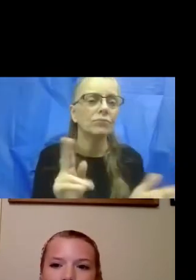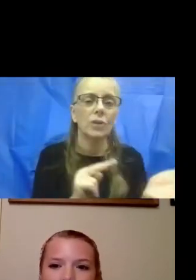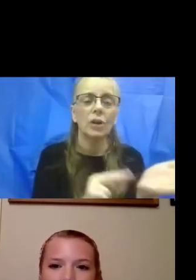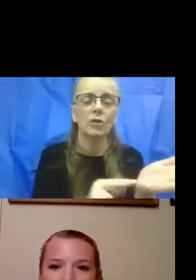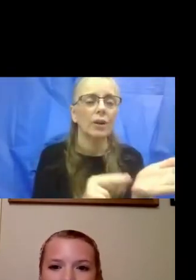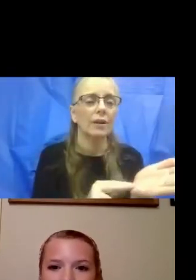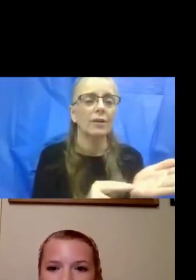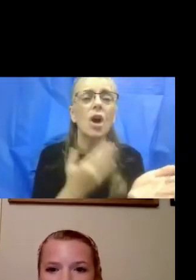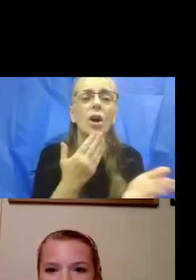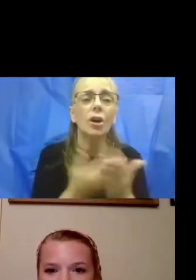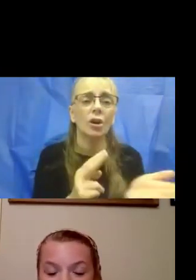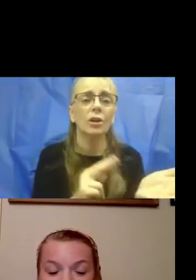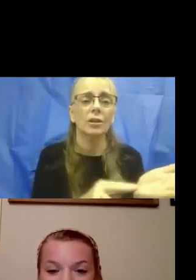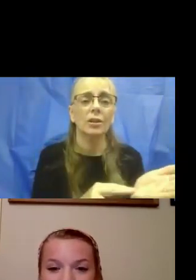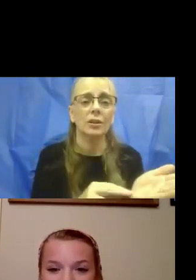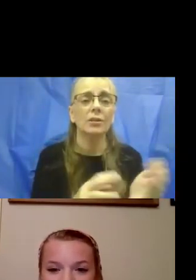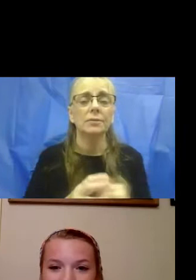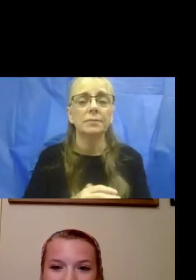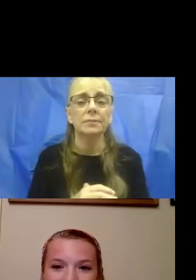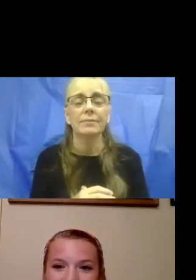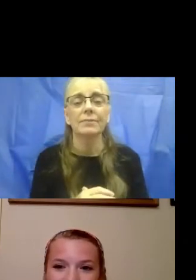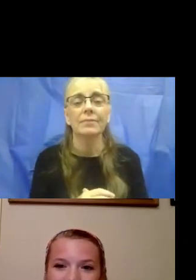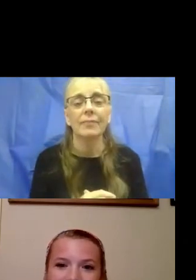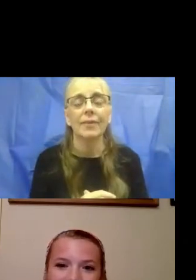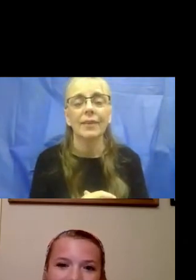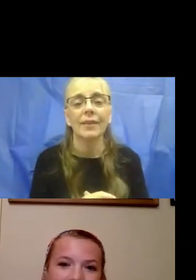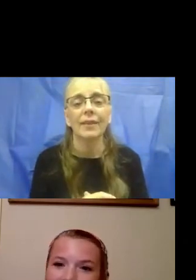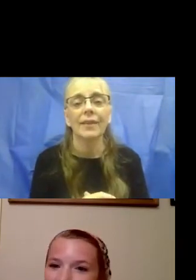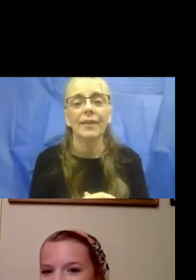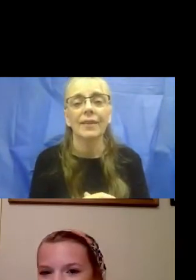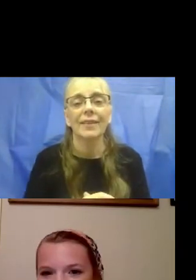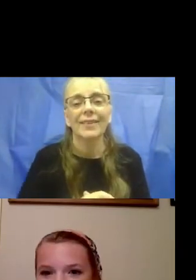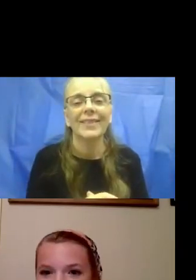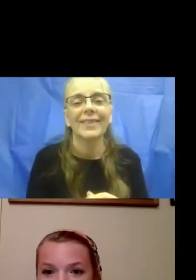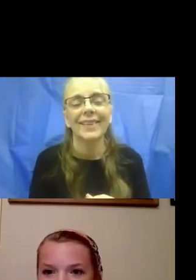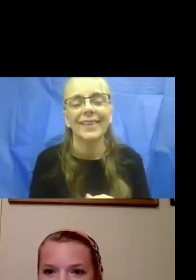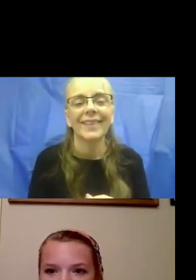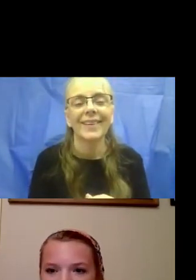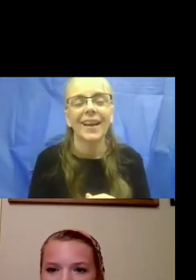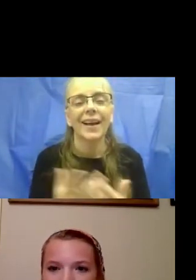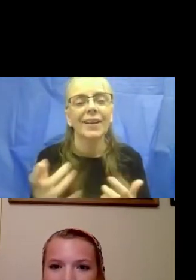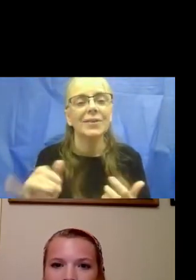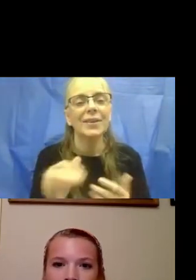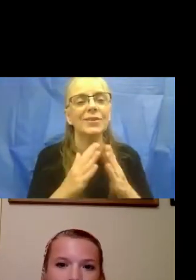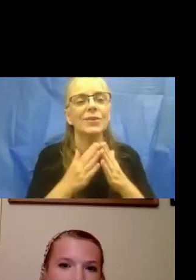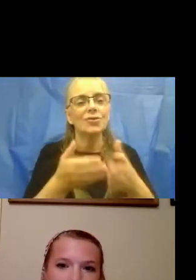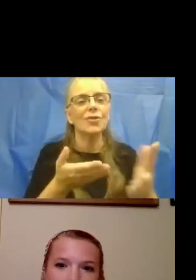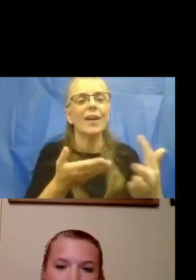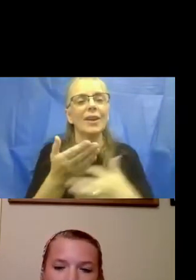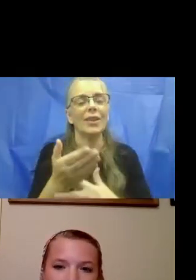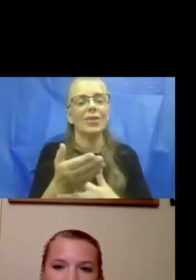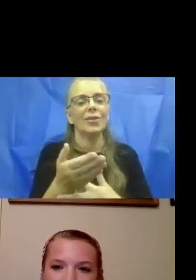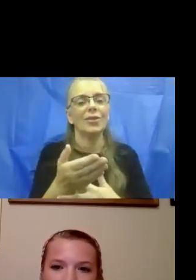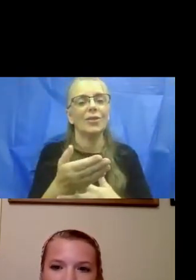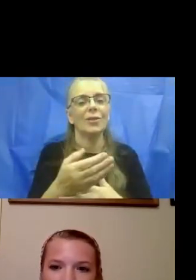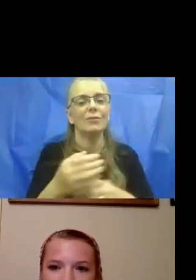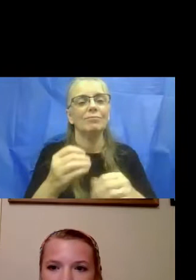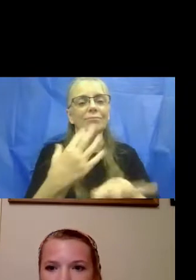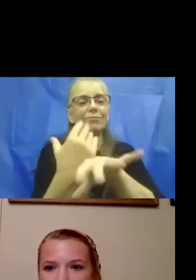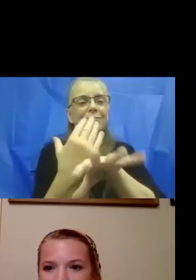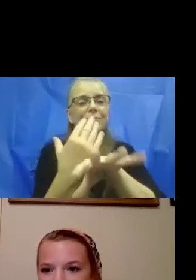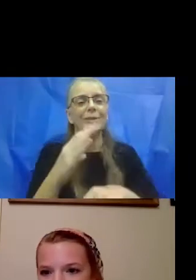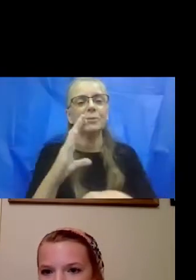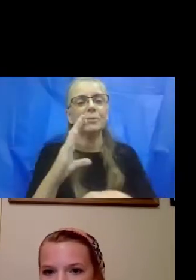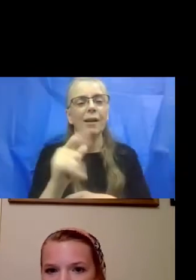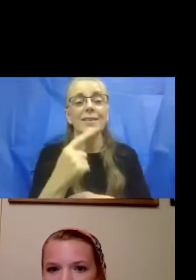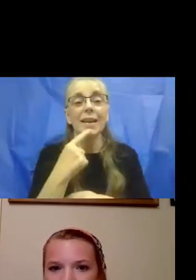nurse. And she was pretty much jumping through her screen saying that I could do something like she does one day because it would incorporate everything I love,